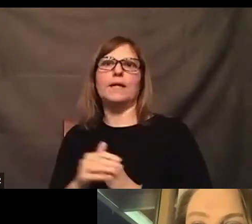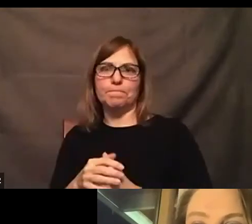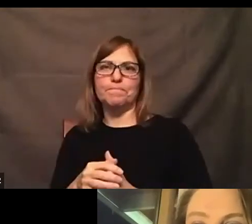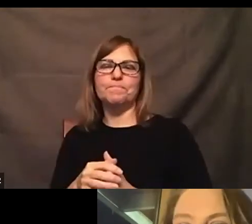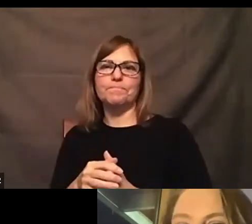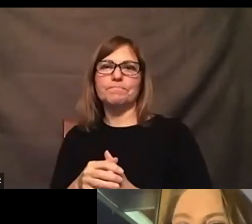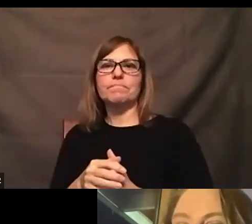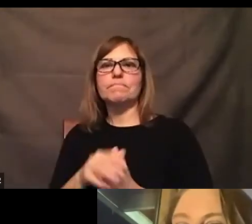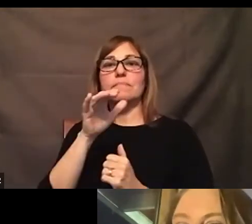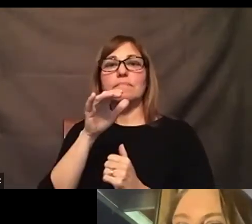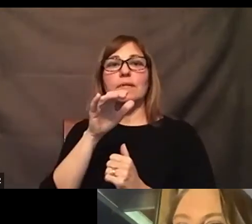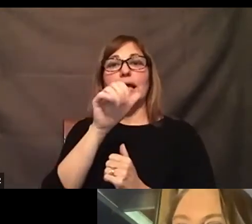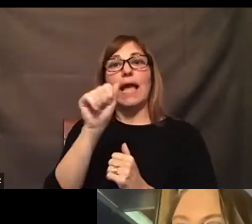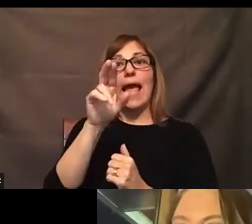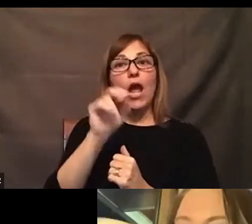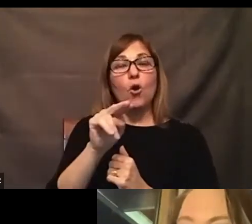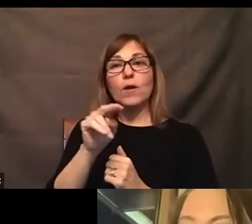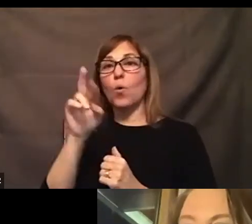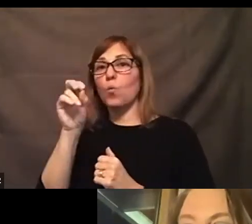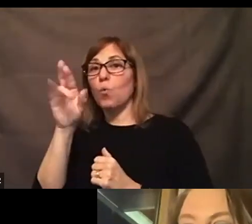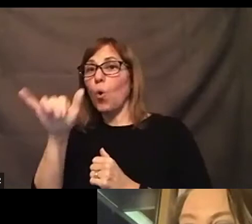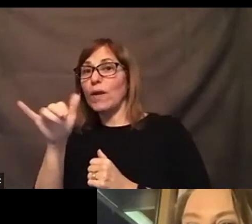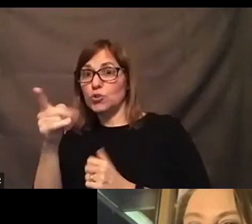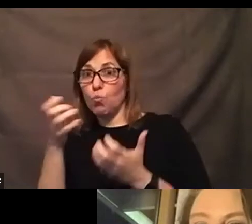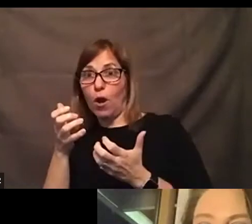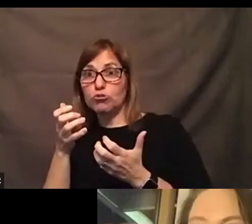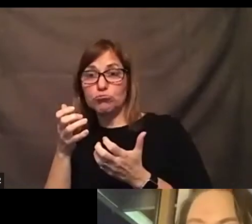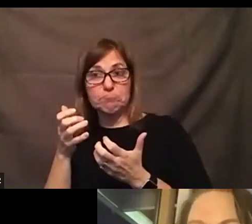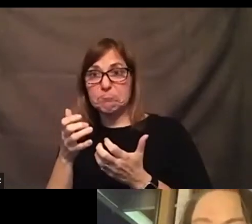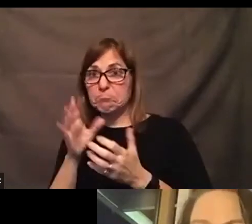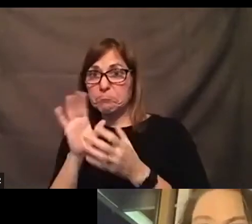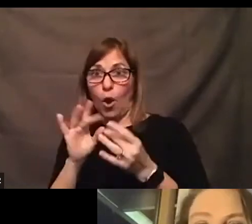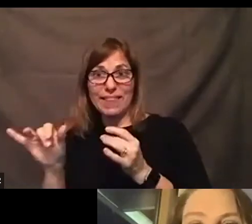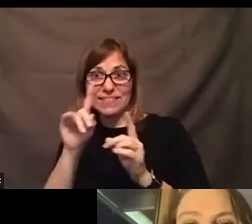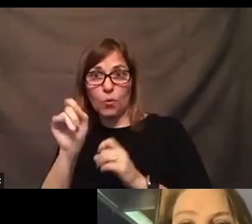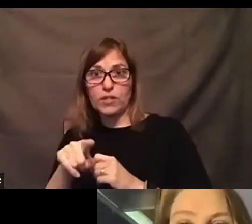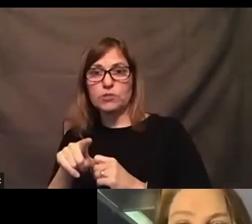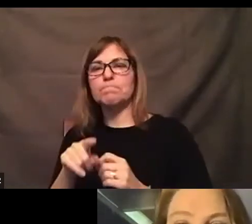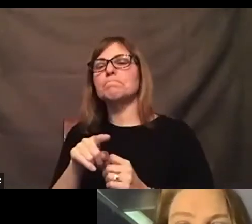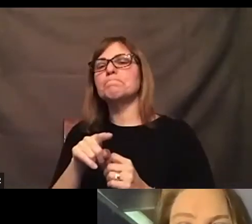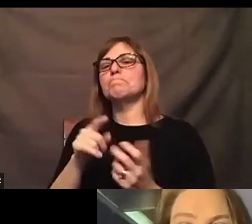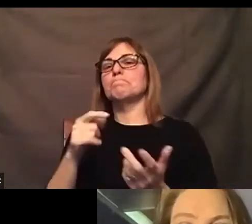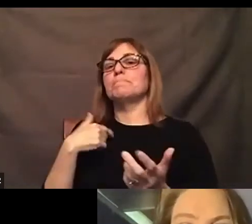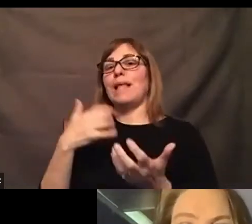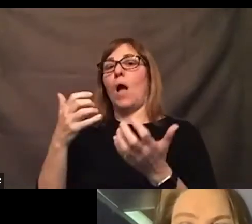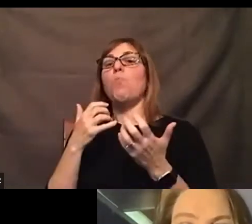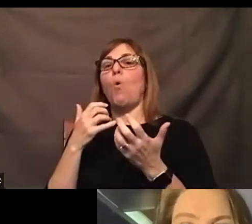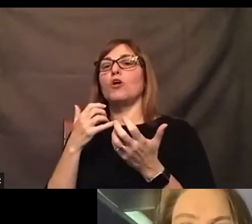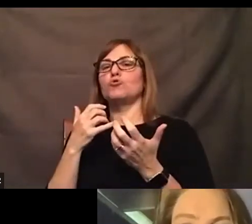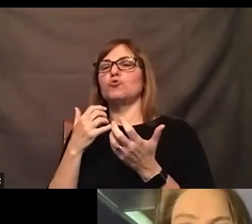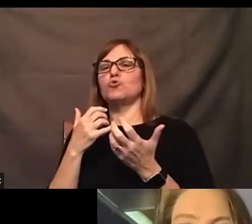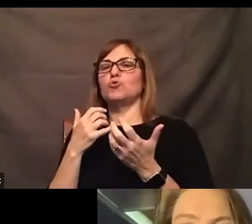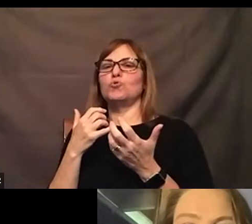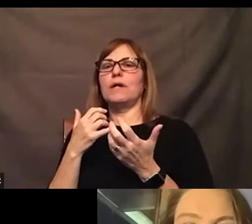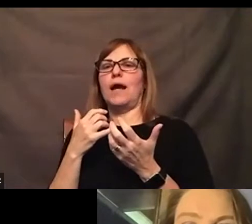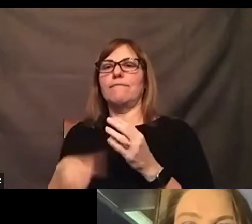Aaron, Rory, do you want to address the same question? Sure. So I want to kind of leapfrog off of what was just mentioned about,